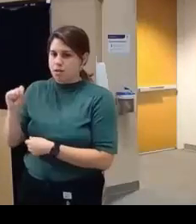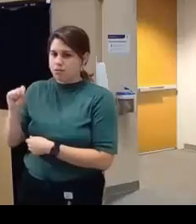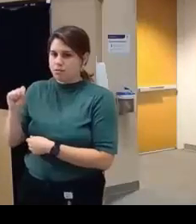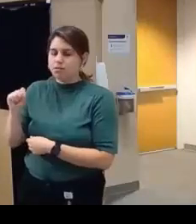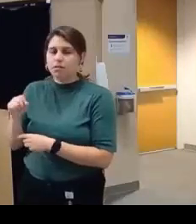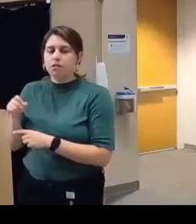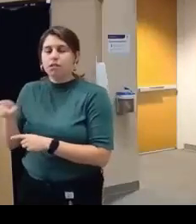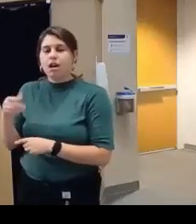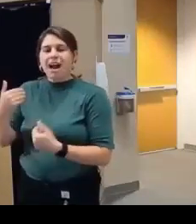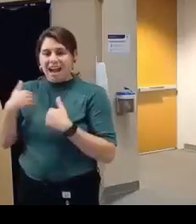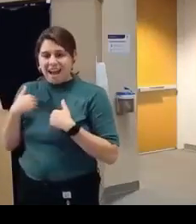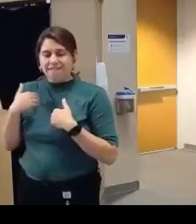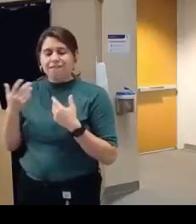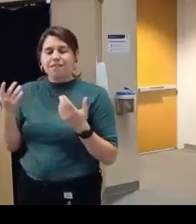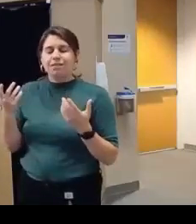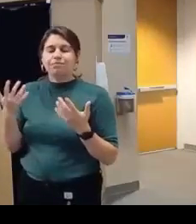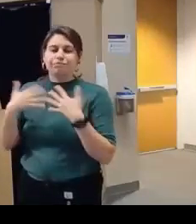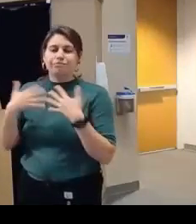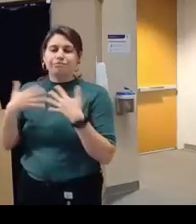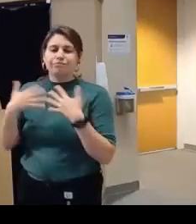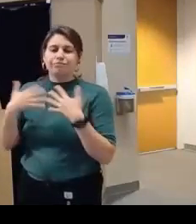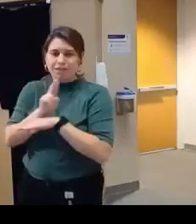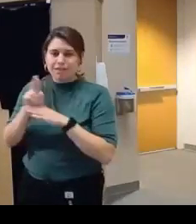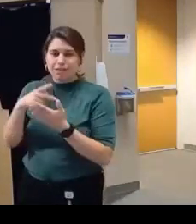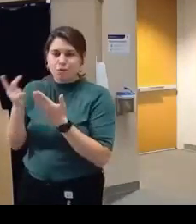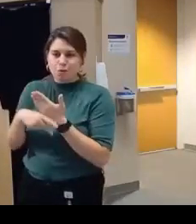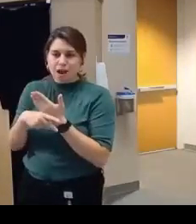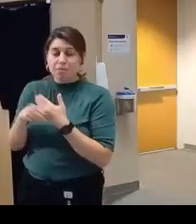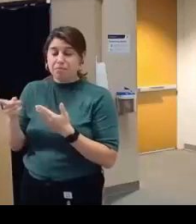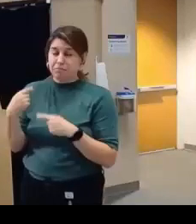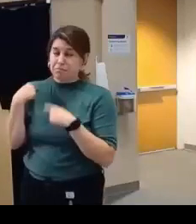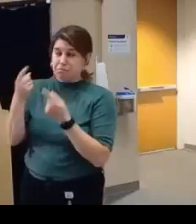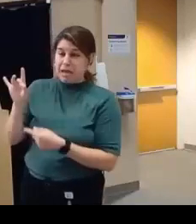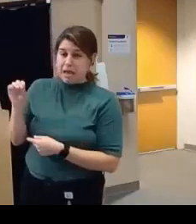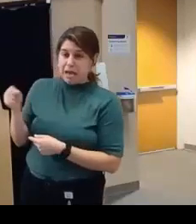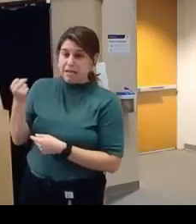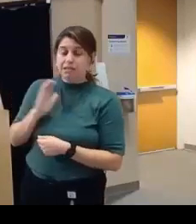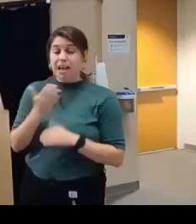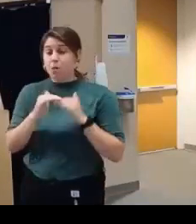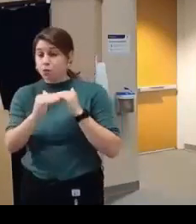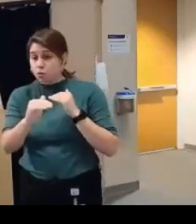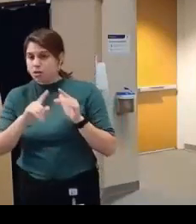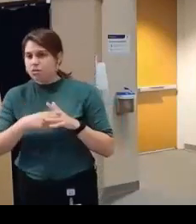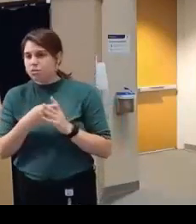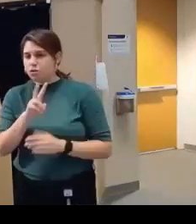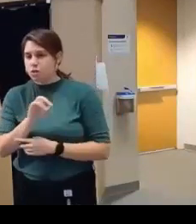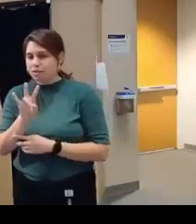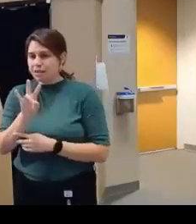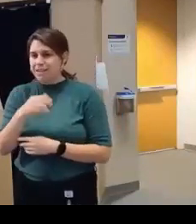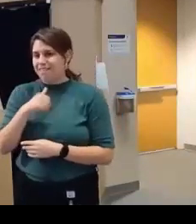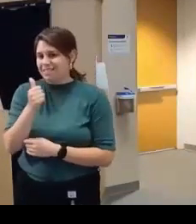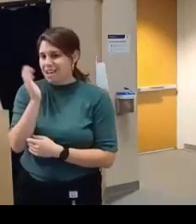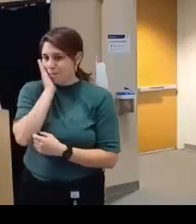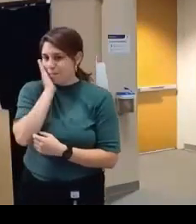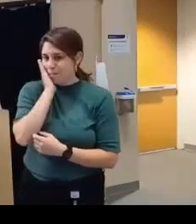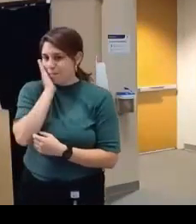Again, a place where there's a combined residency program. So they've been around since the 80s. Our unit started in 2007 with 10 beds